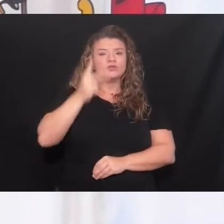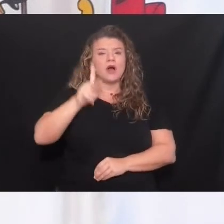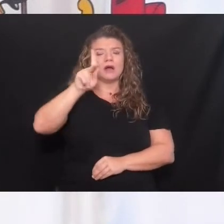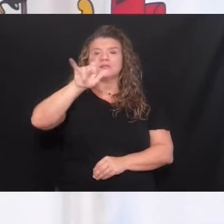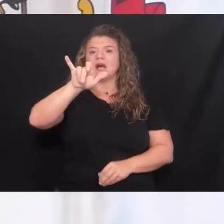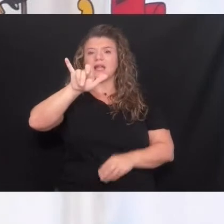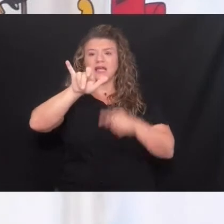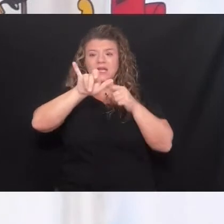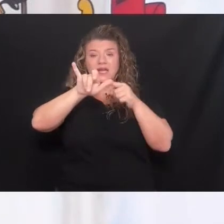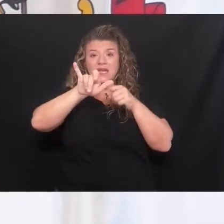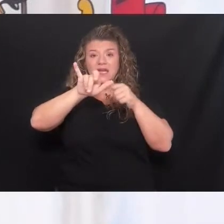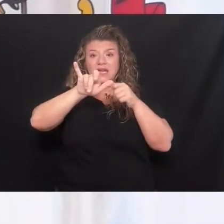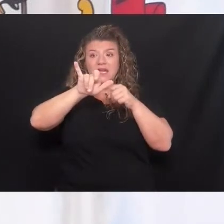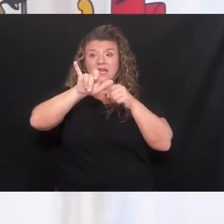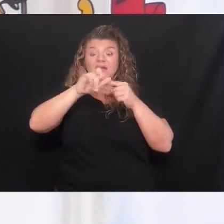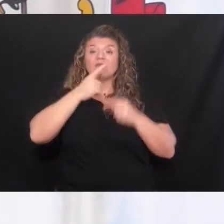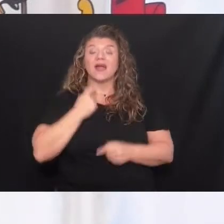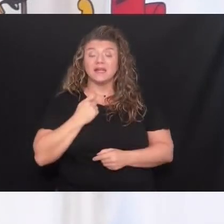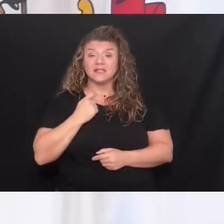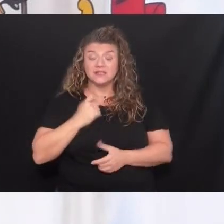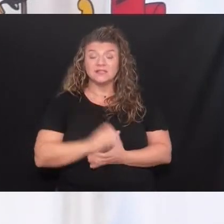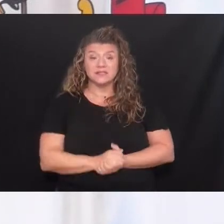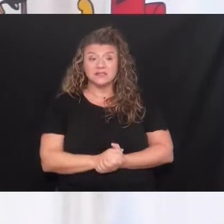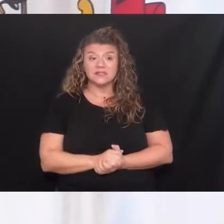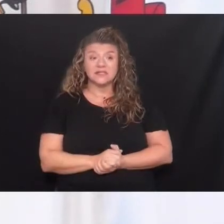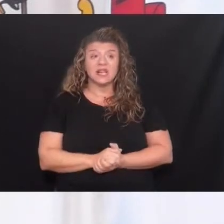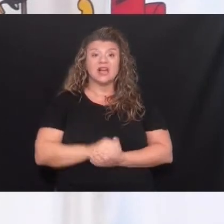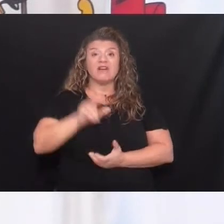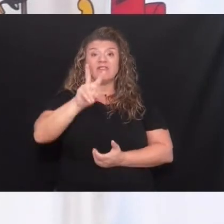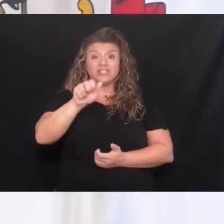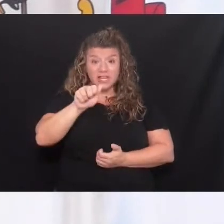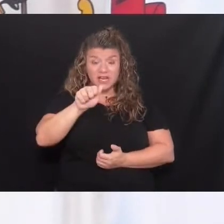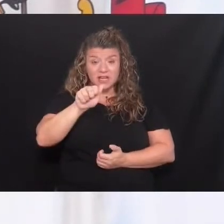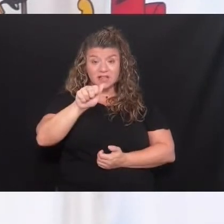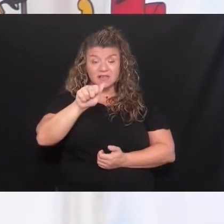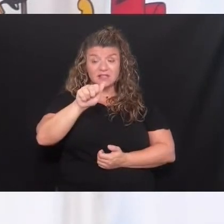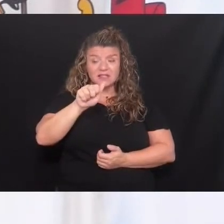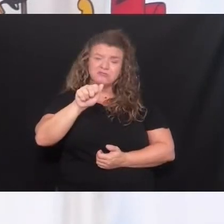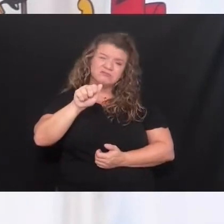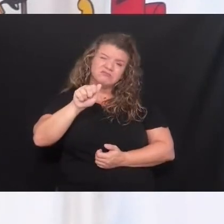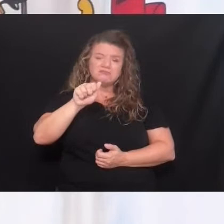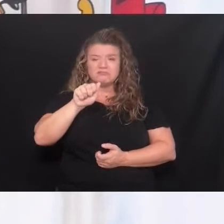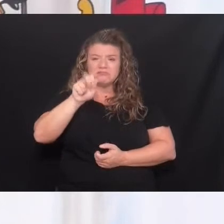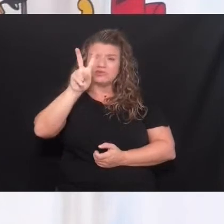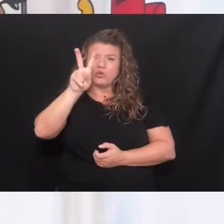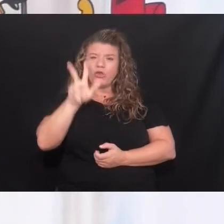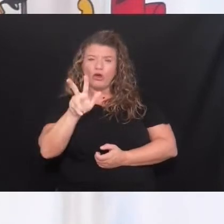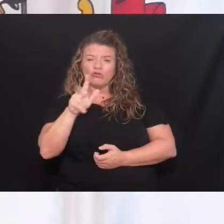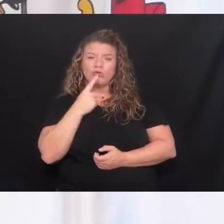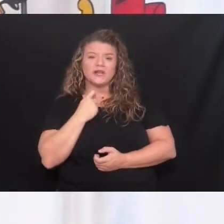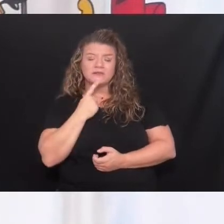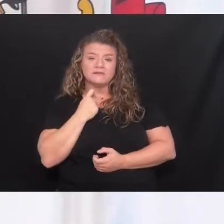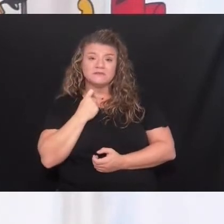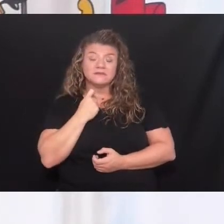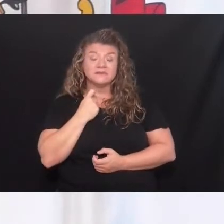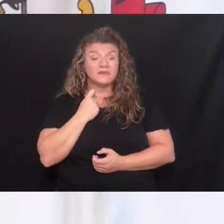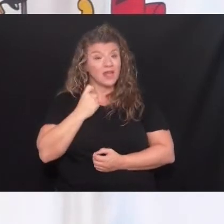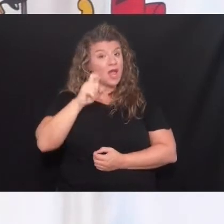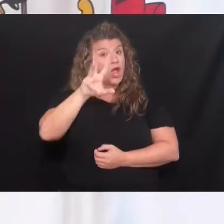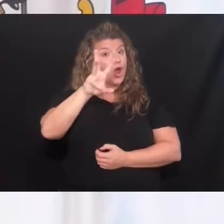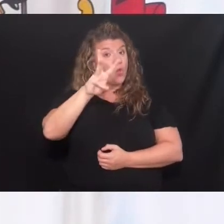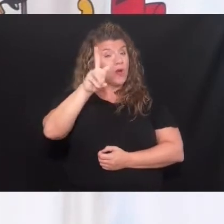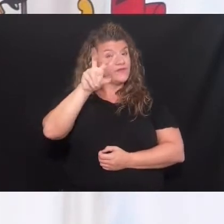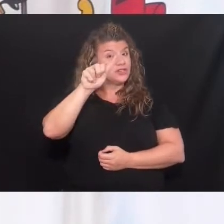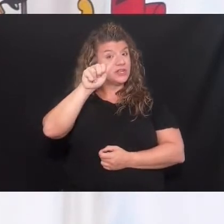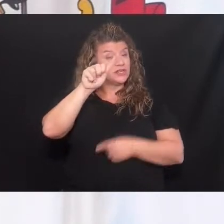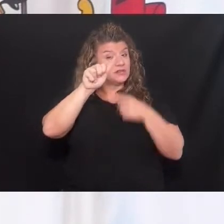which was for all practical purposes all red. Virginia, which was about 2/3 red. And West Virginia